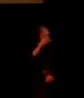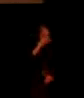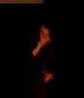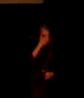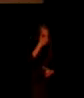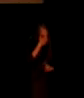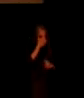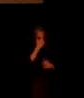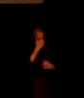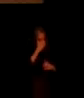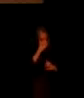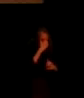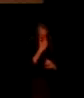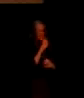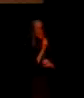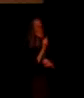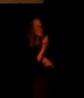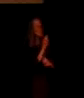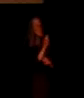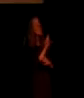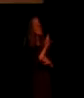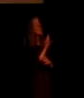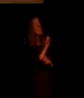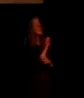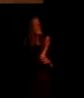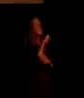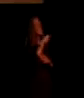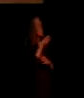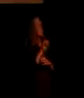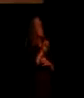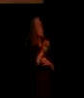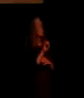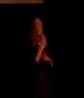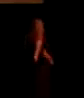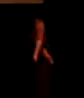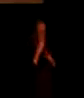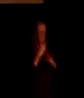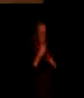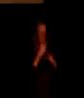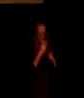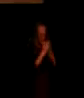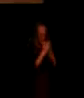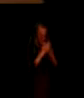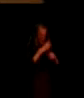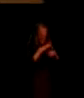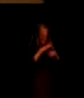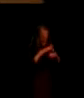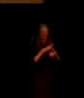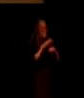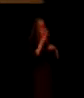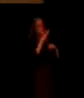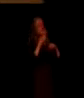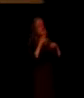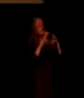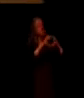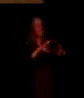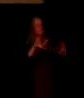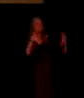you saw a small piece of the Earth. You never had a global image. We